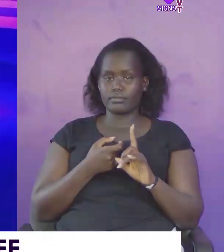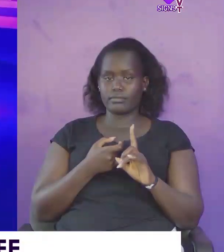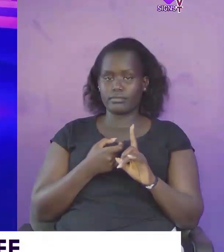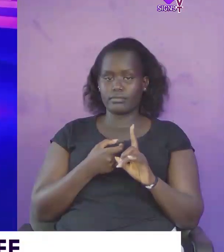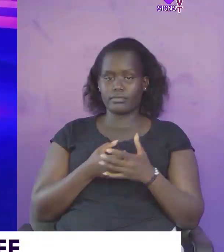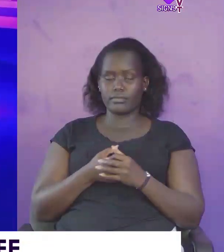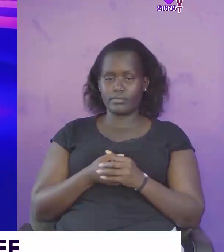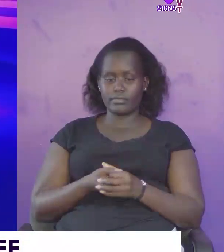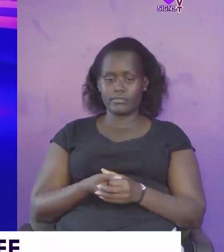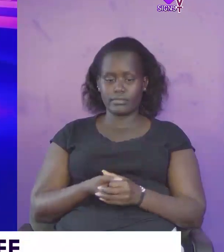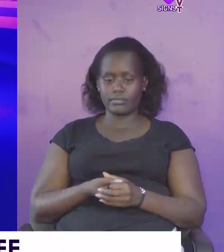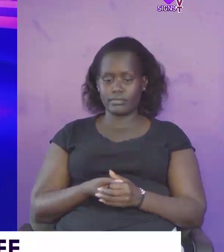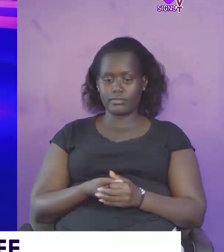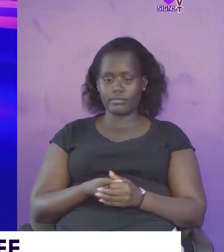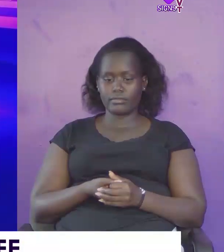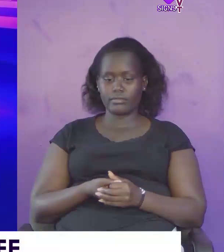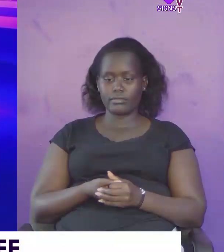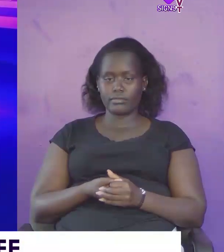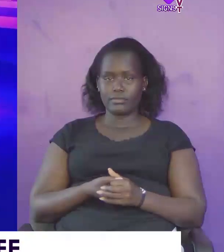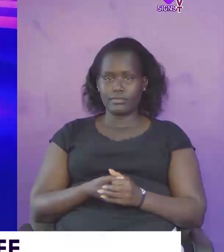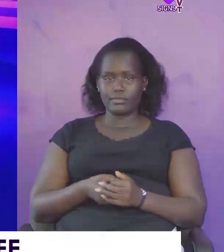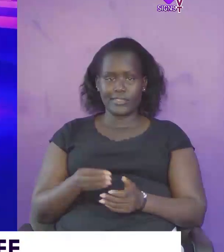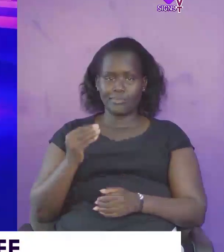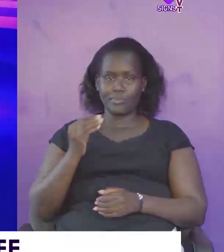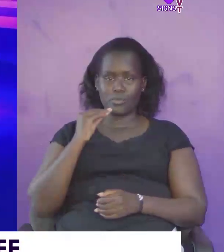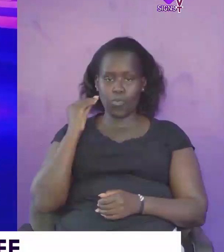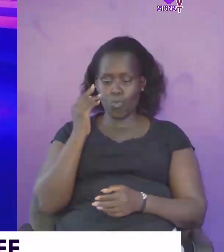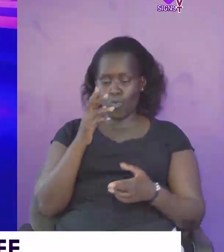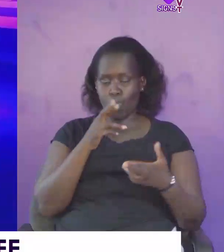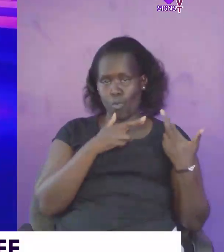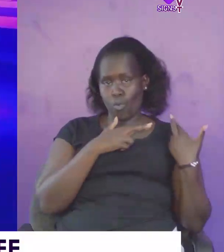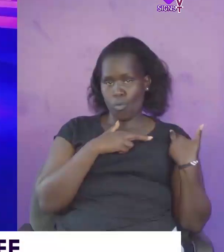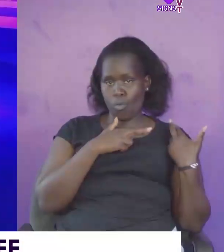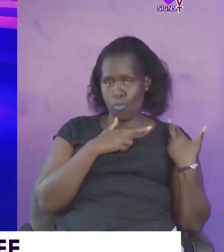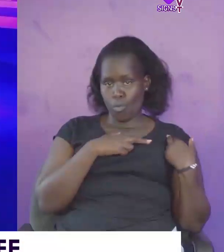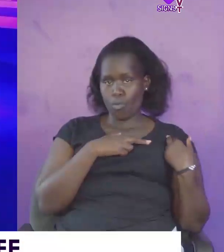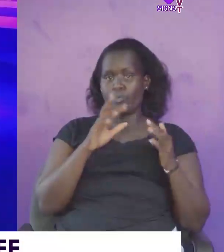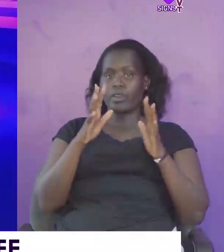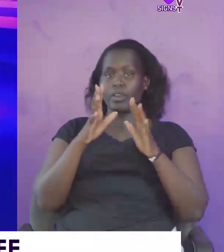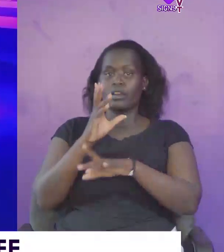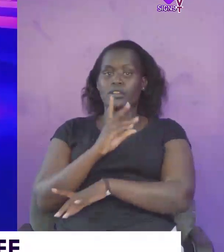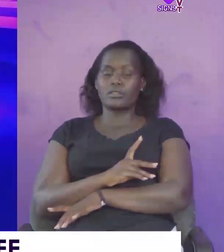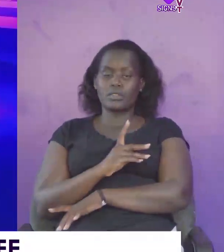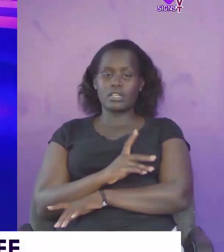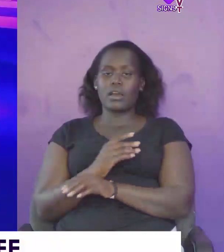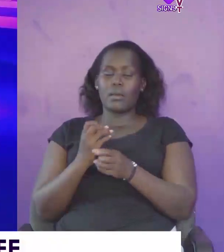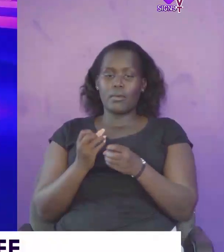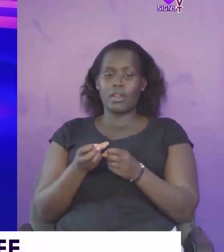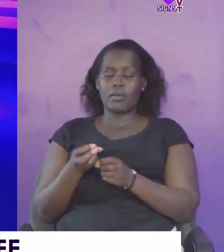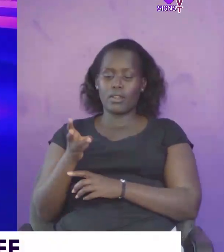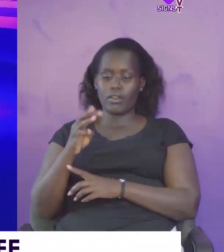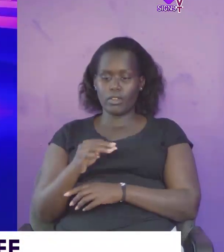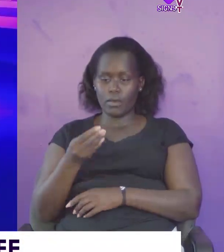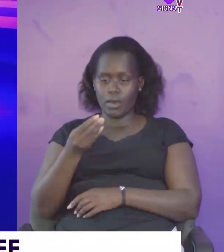domestic, these domestic responsibilities. Actually, on Christmas Day, many of them, rather than being on the table eating